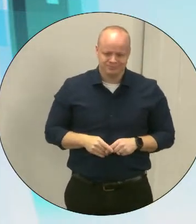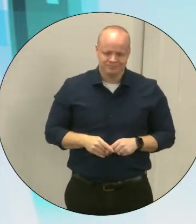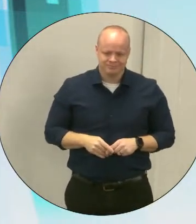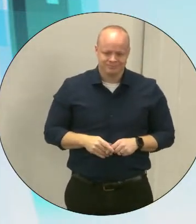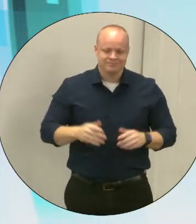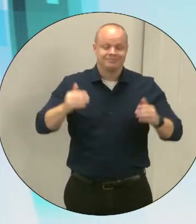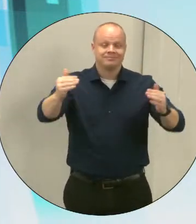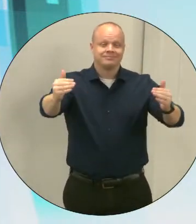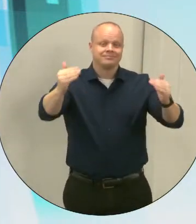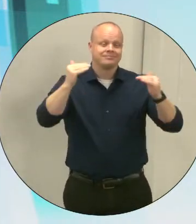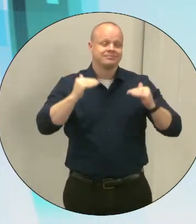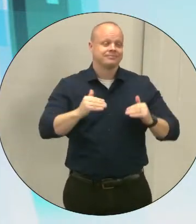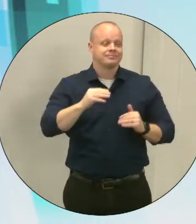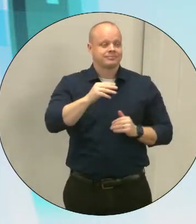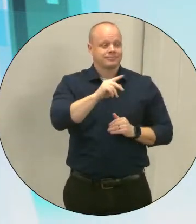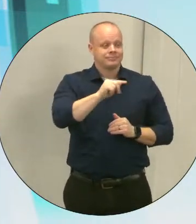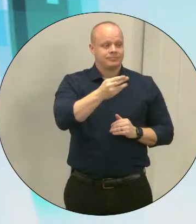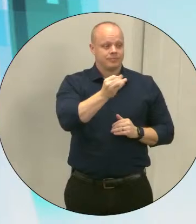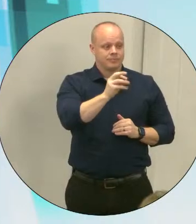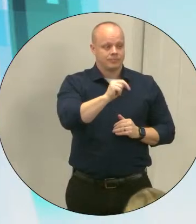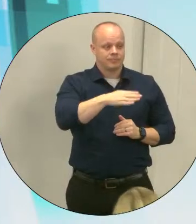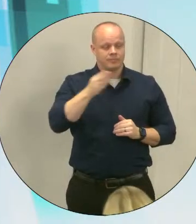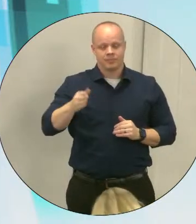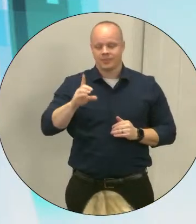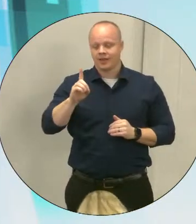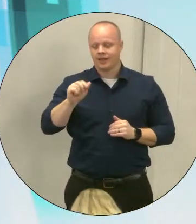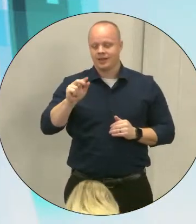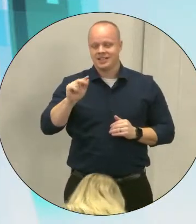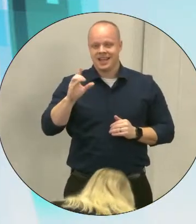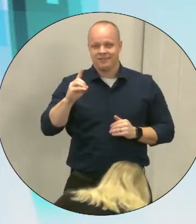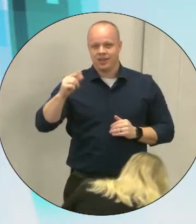Thompson, and next is David Gomez.